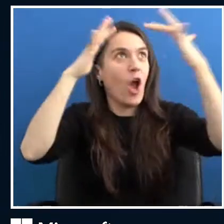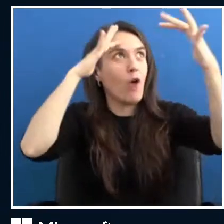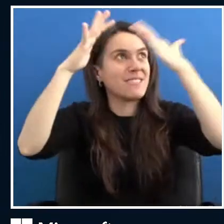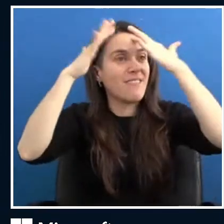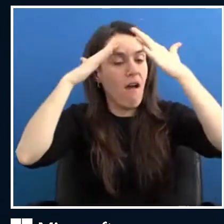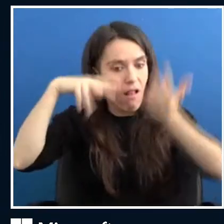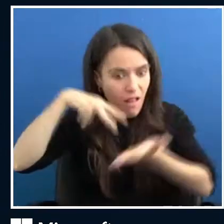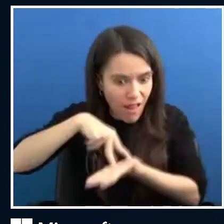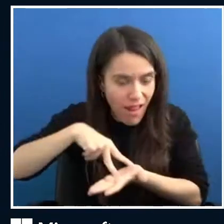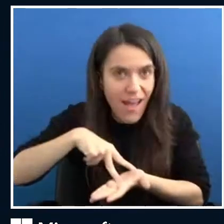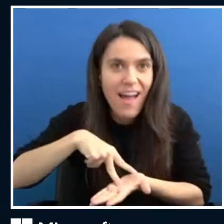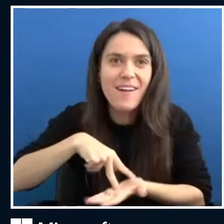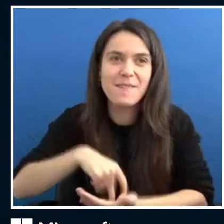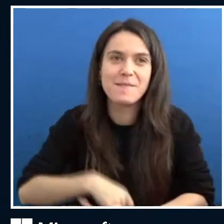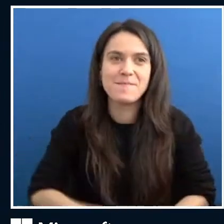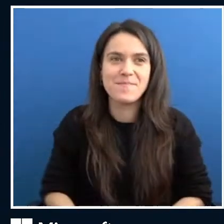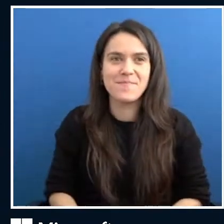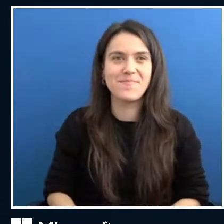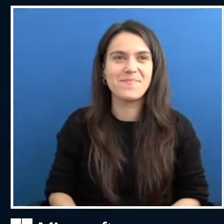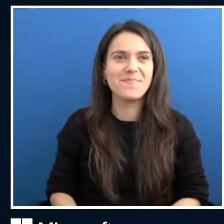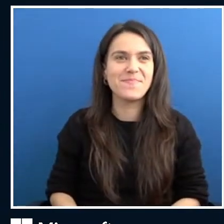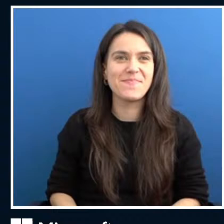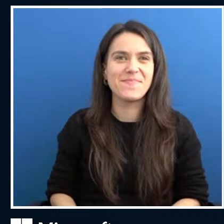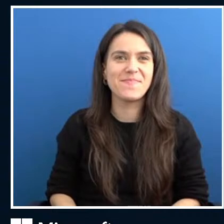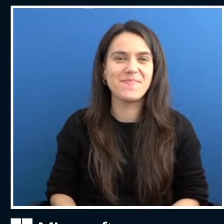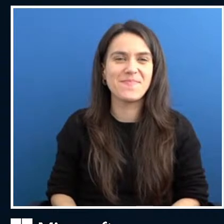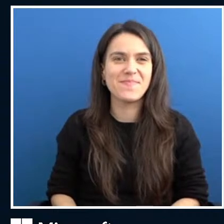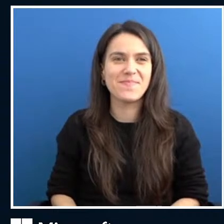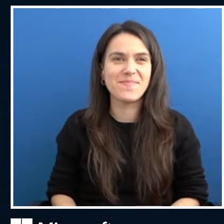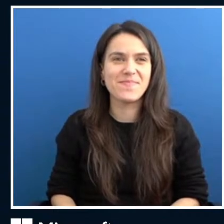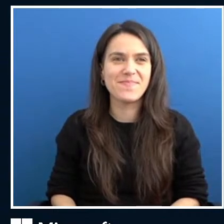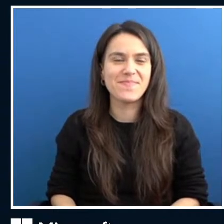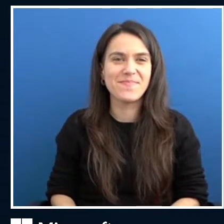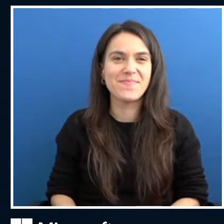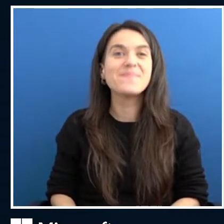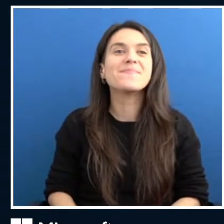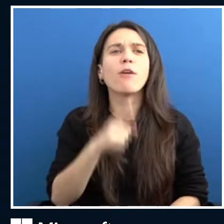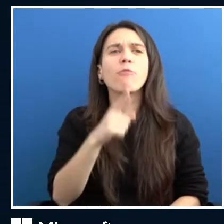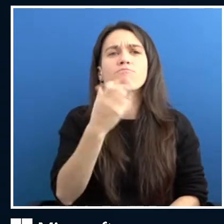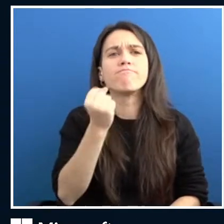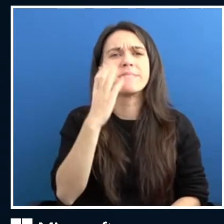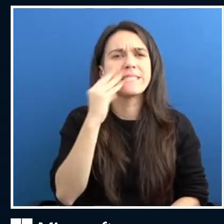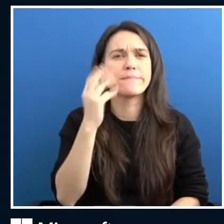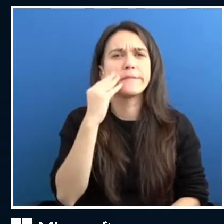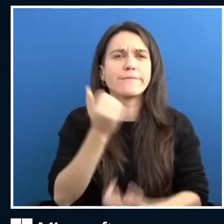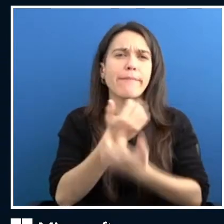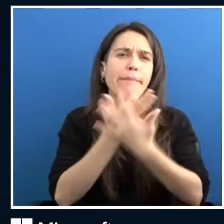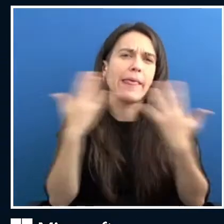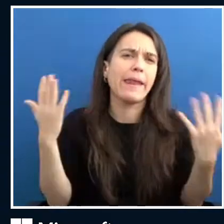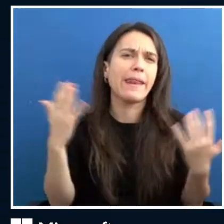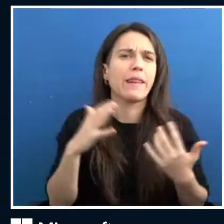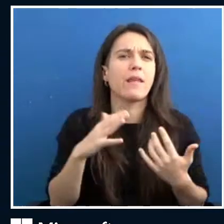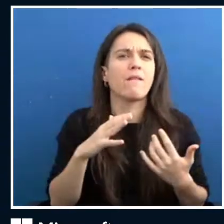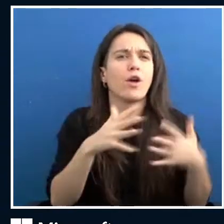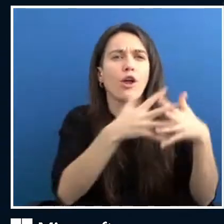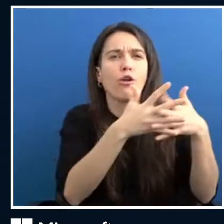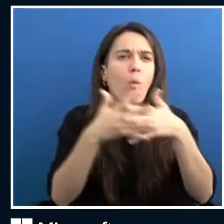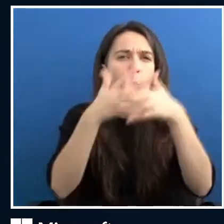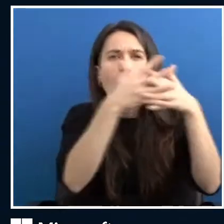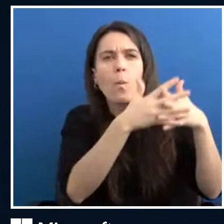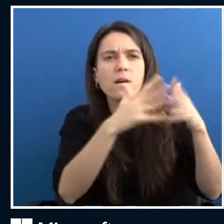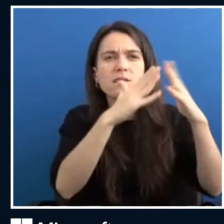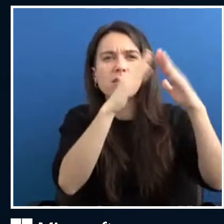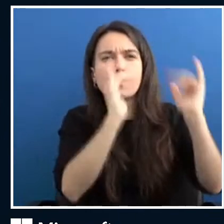Noah, you've got experiences across a number of different scenarios from, US institutions teaching actual classes